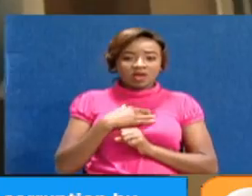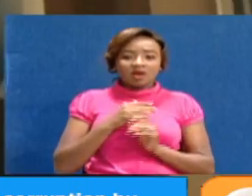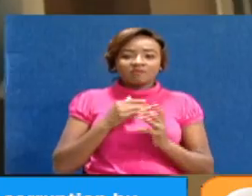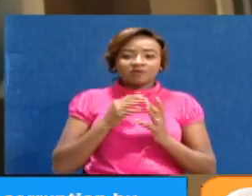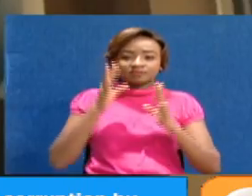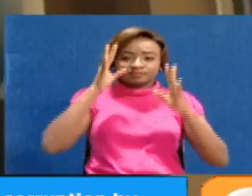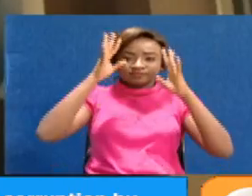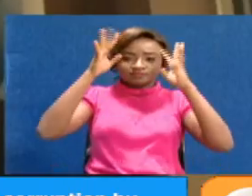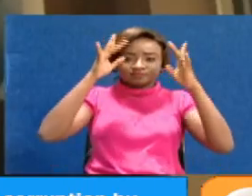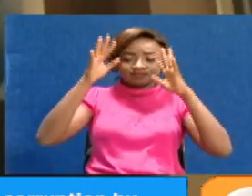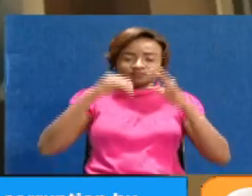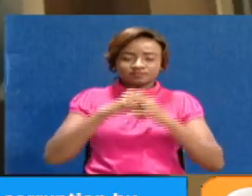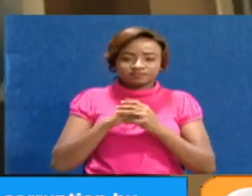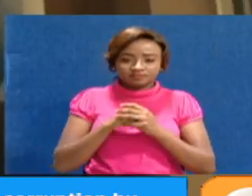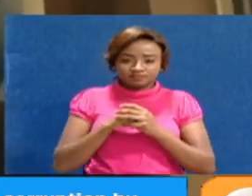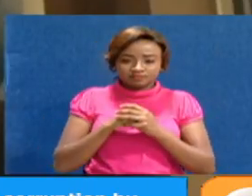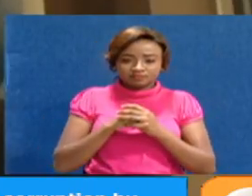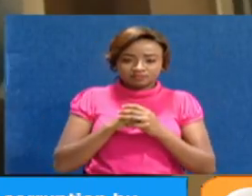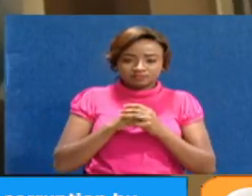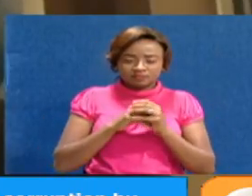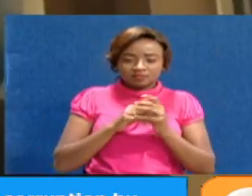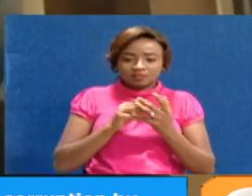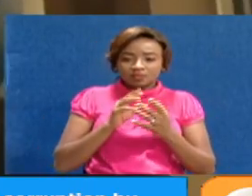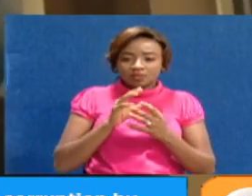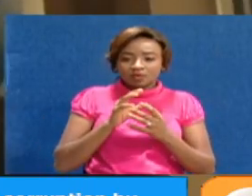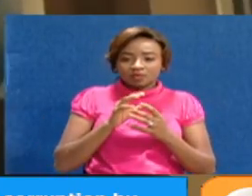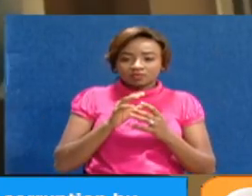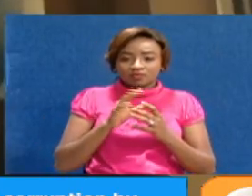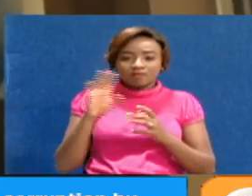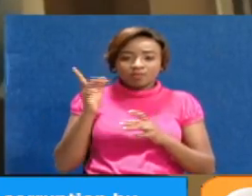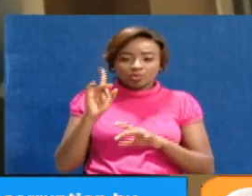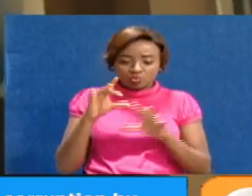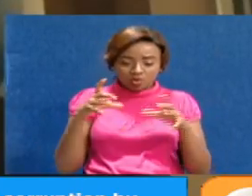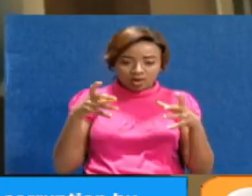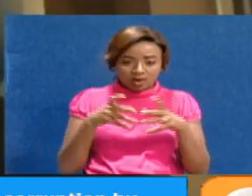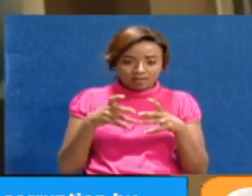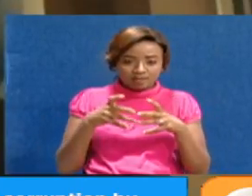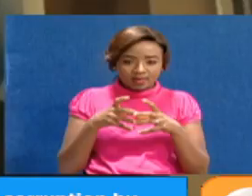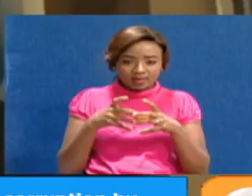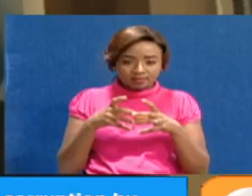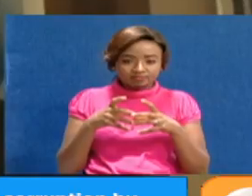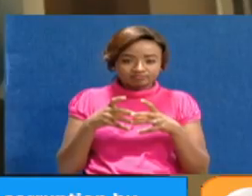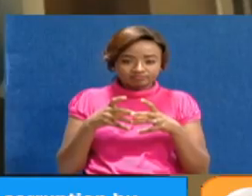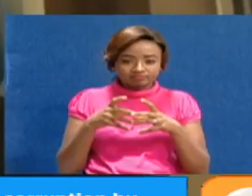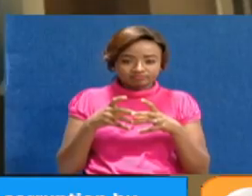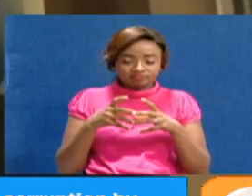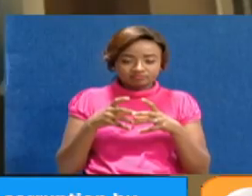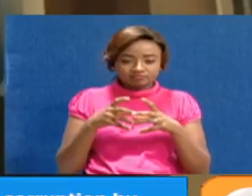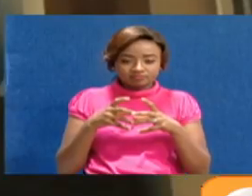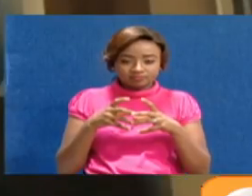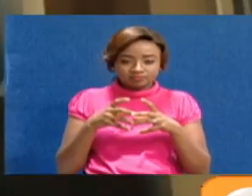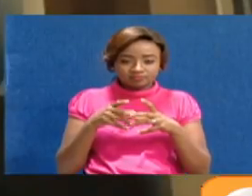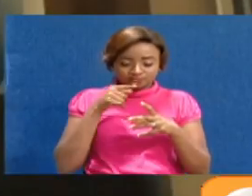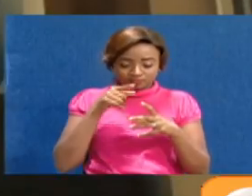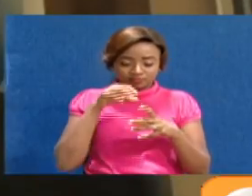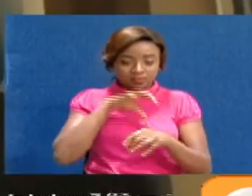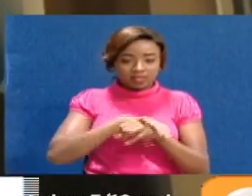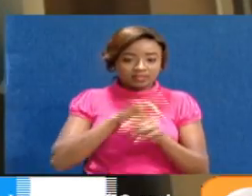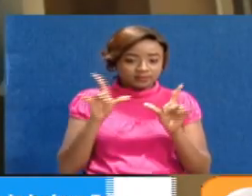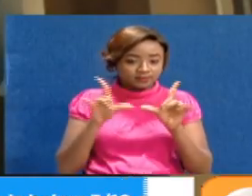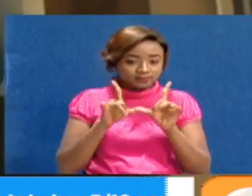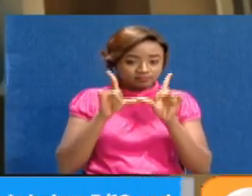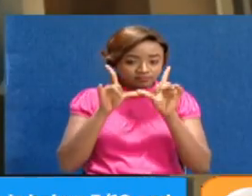Company Initiative, whereby we are supporting 500 top blue companies in Kenya to get certified